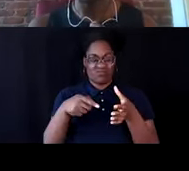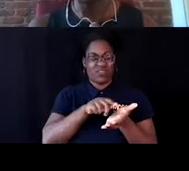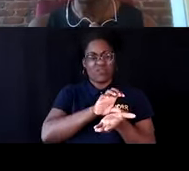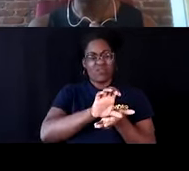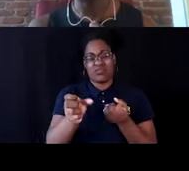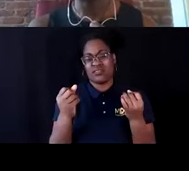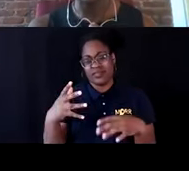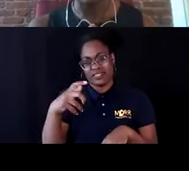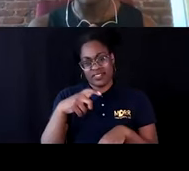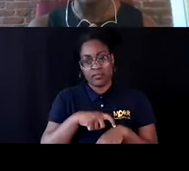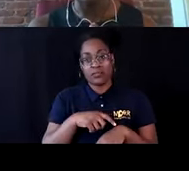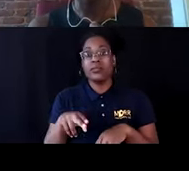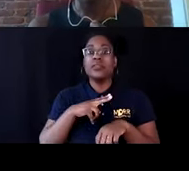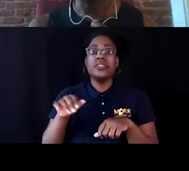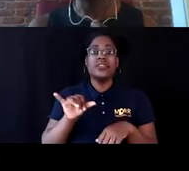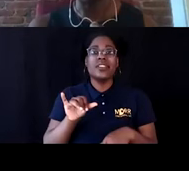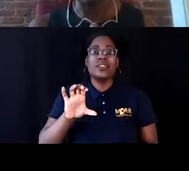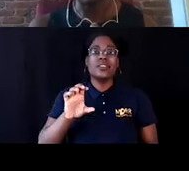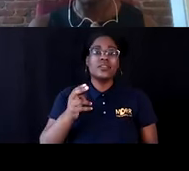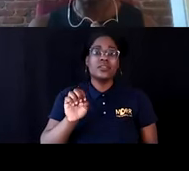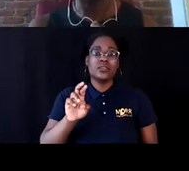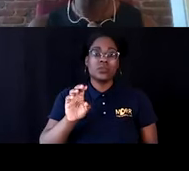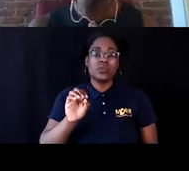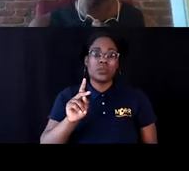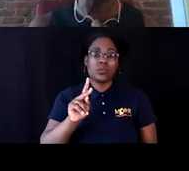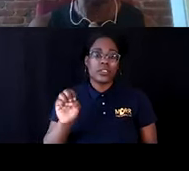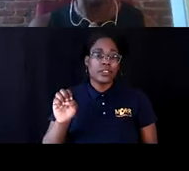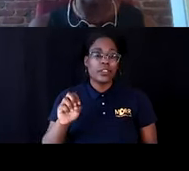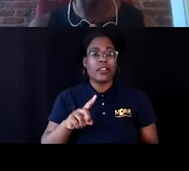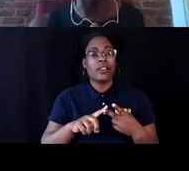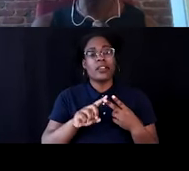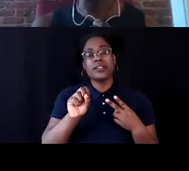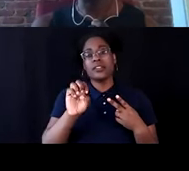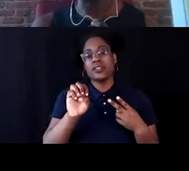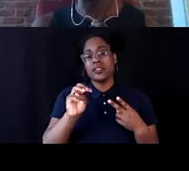There are nations like the Cherokee and the Seminole that were only moved once